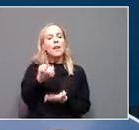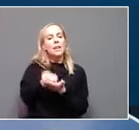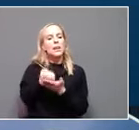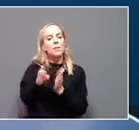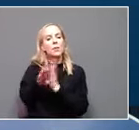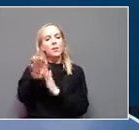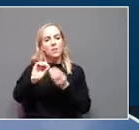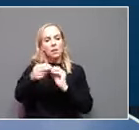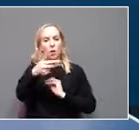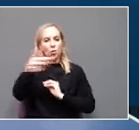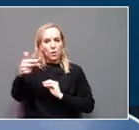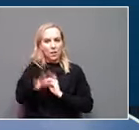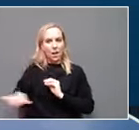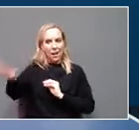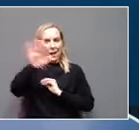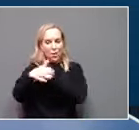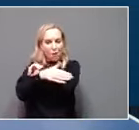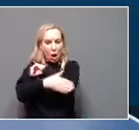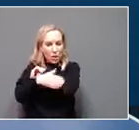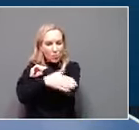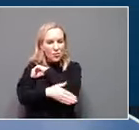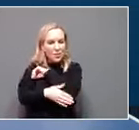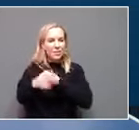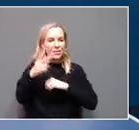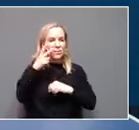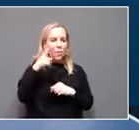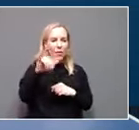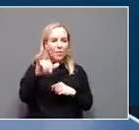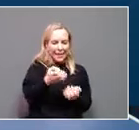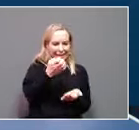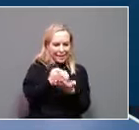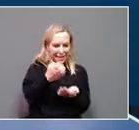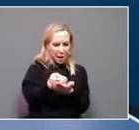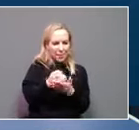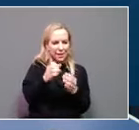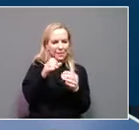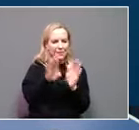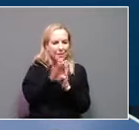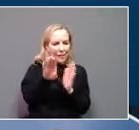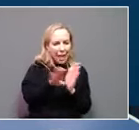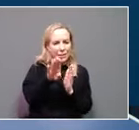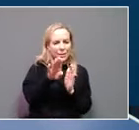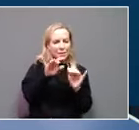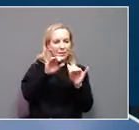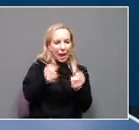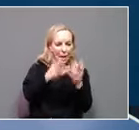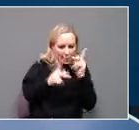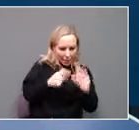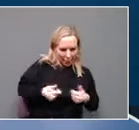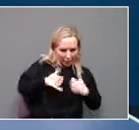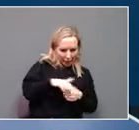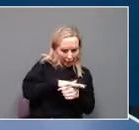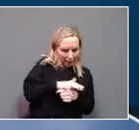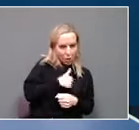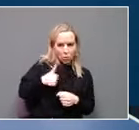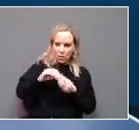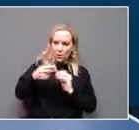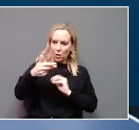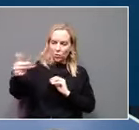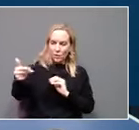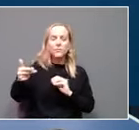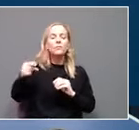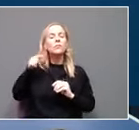the entire country when you look at per capita economic development, even with Kentucky's annual unemployment rate decreasing even more, now down